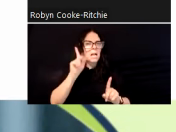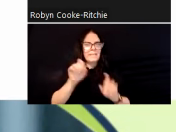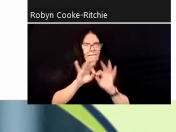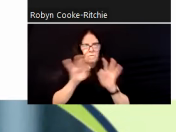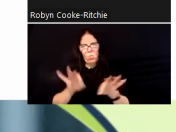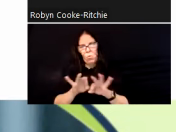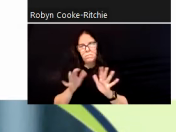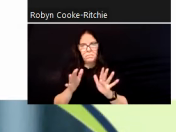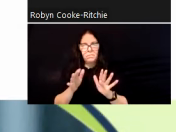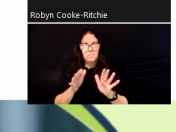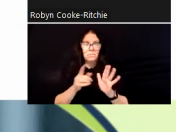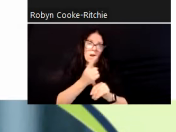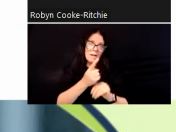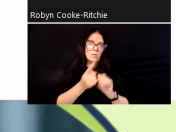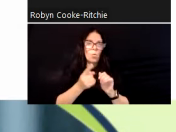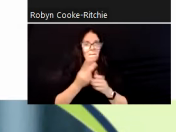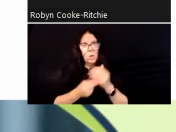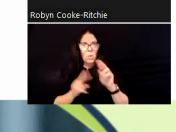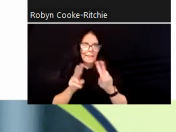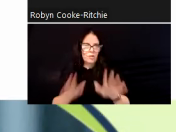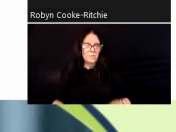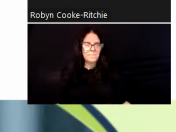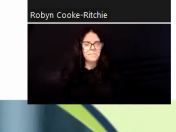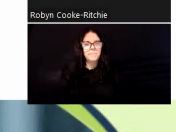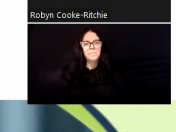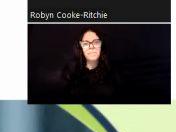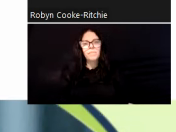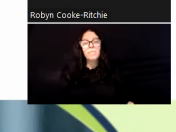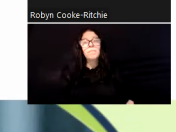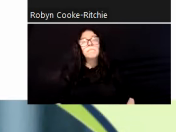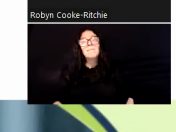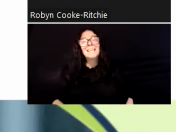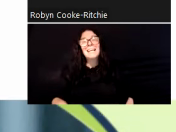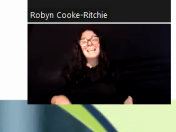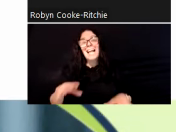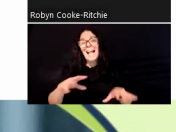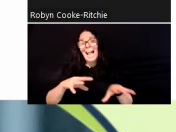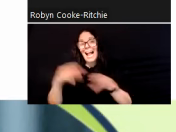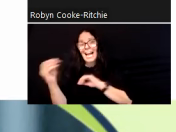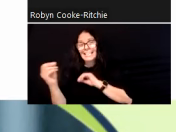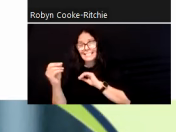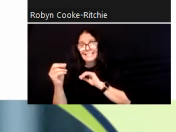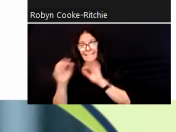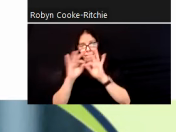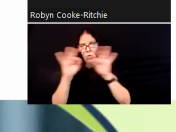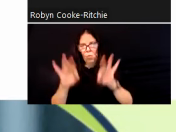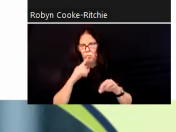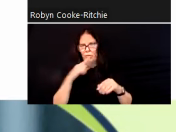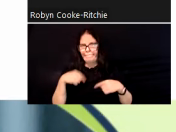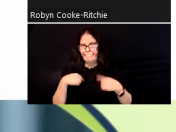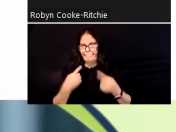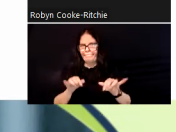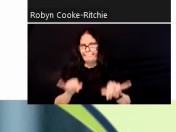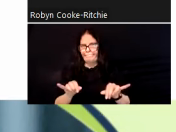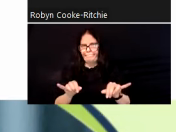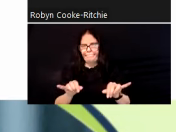both. I believe the exit form has stayed the same for a long, long time now, but sometimes they make small changes